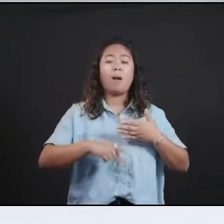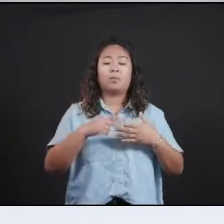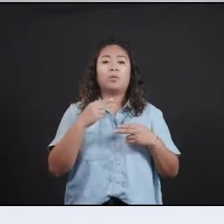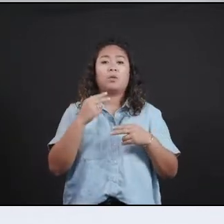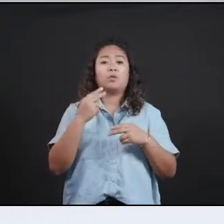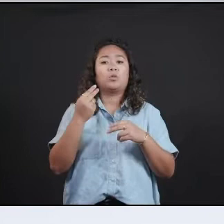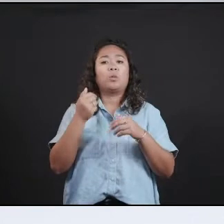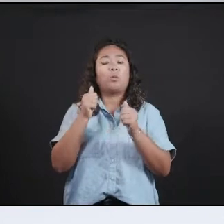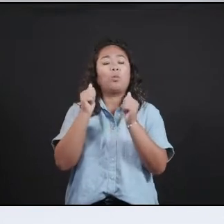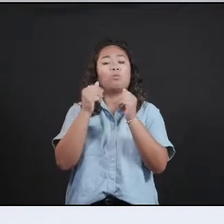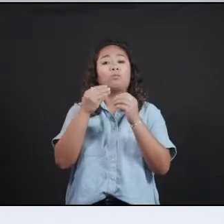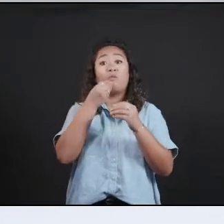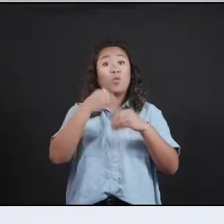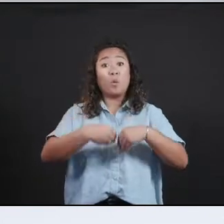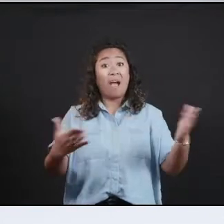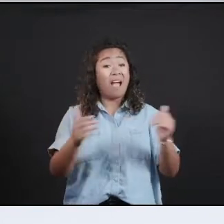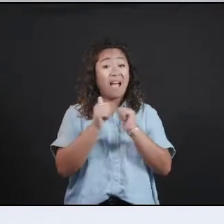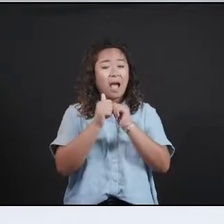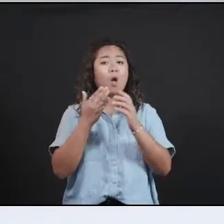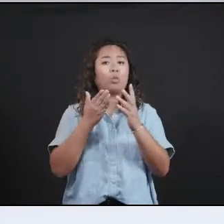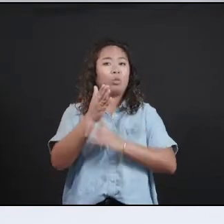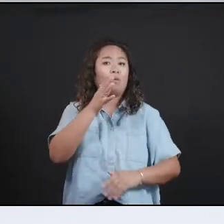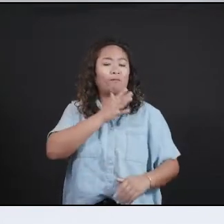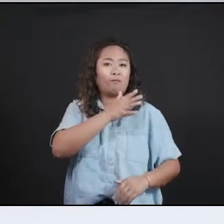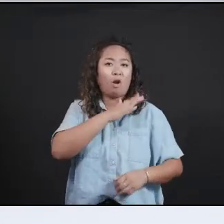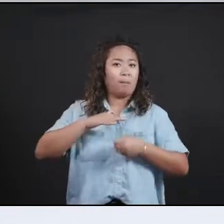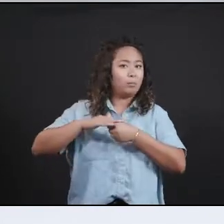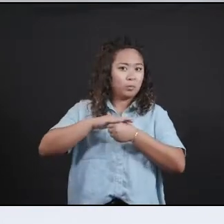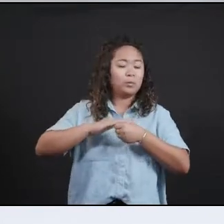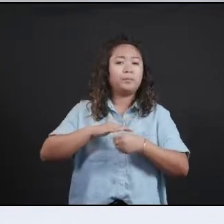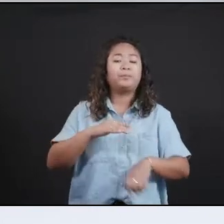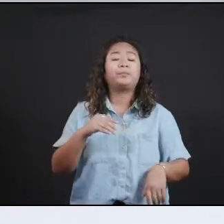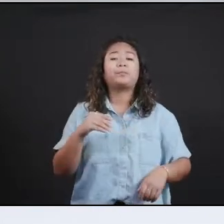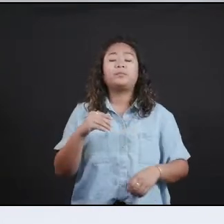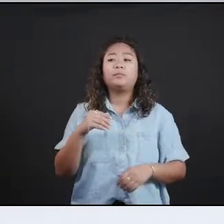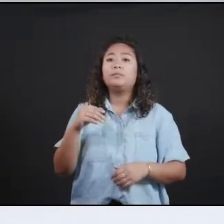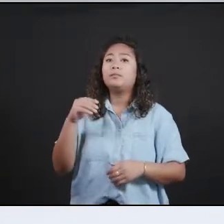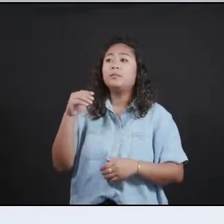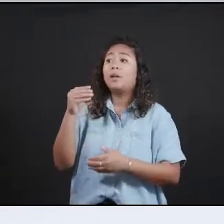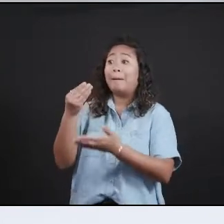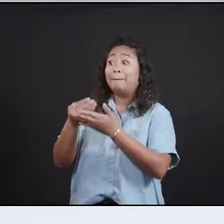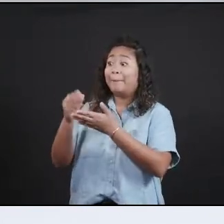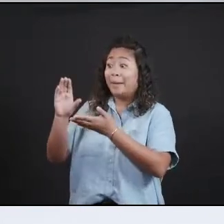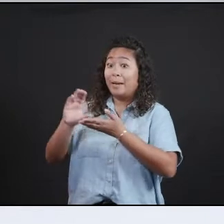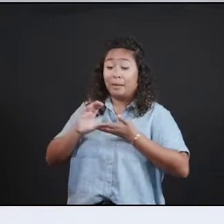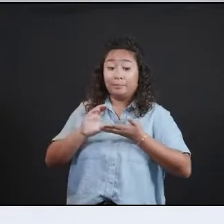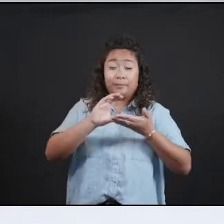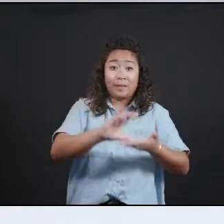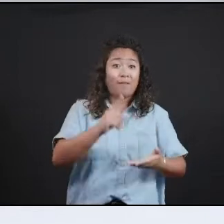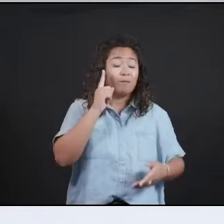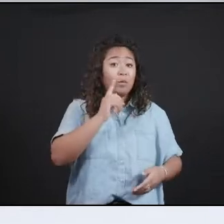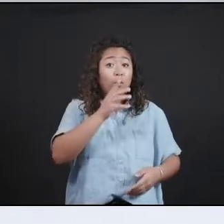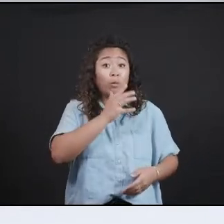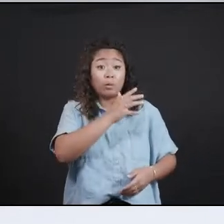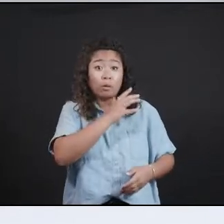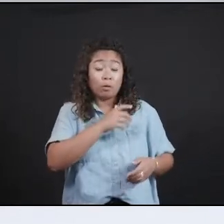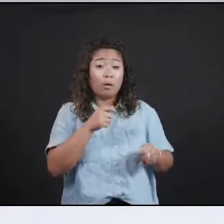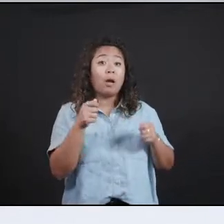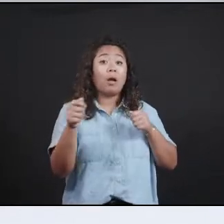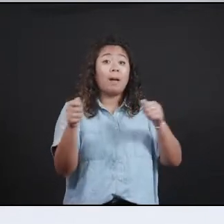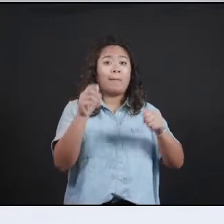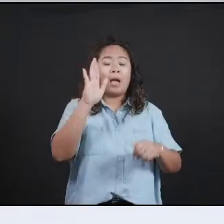critical for local food security. Farmers and fishers are our heroes too. I continually